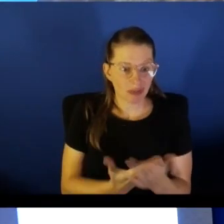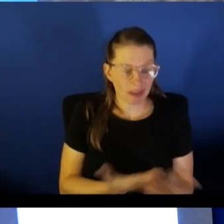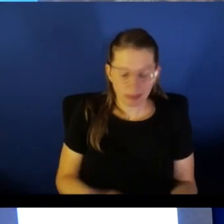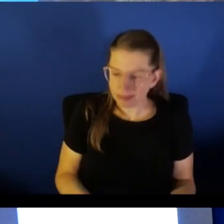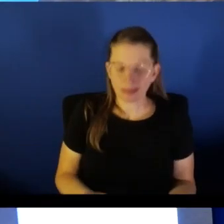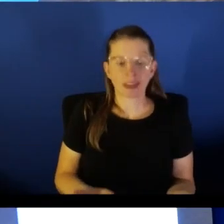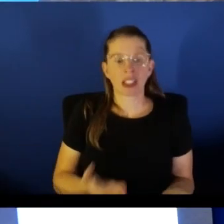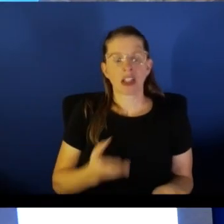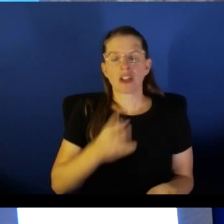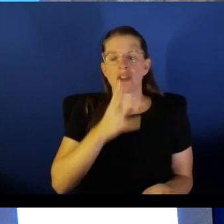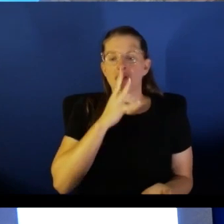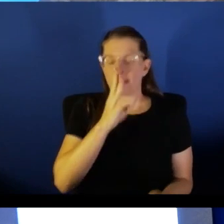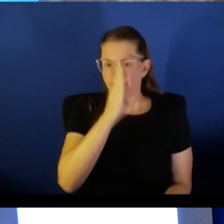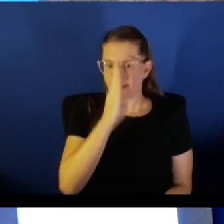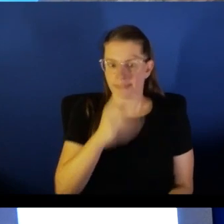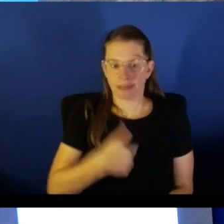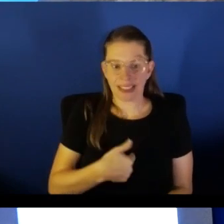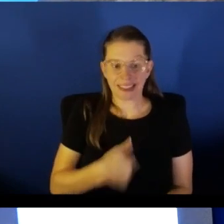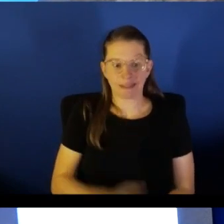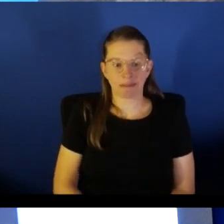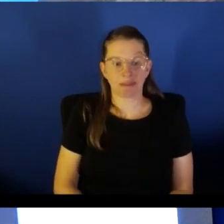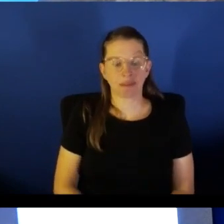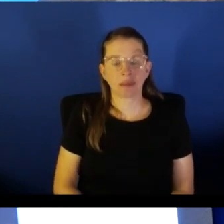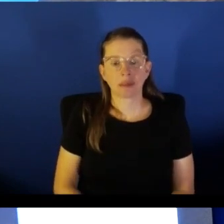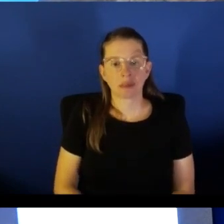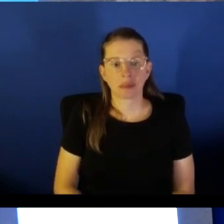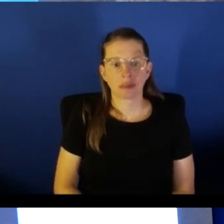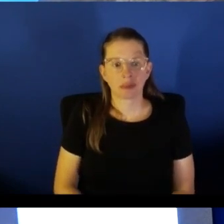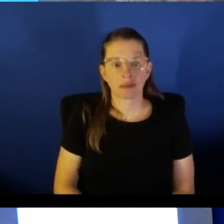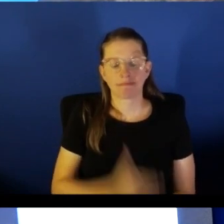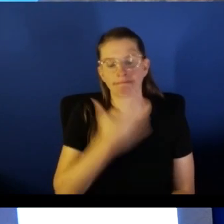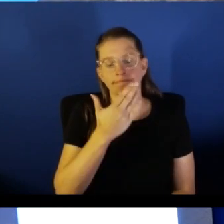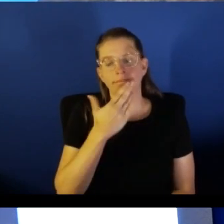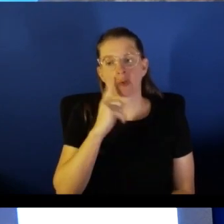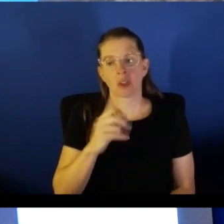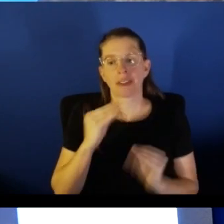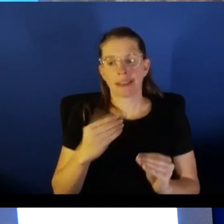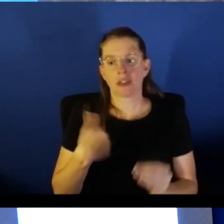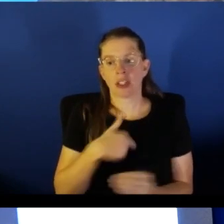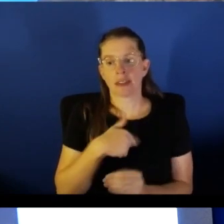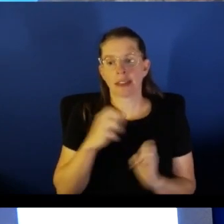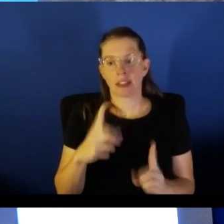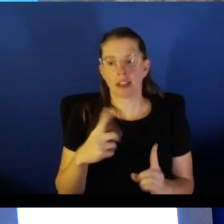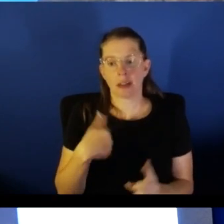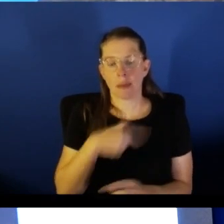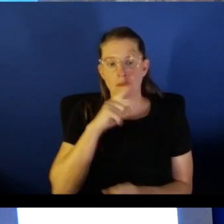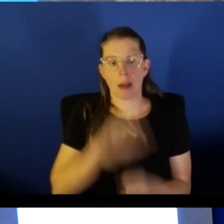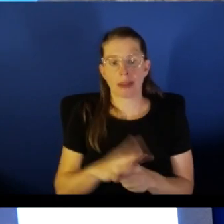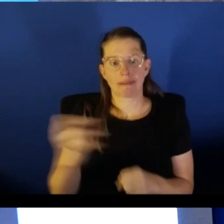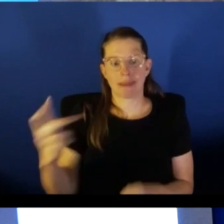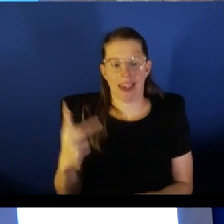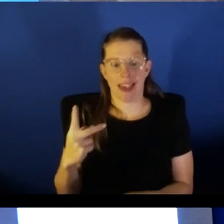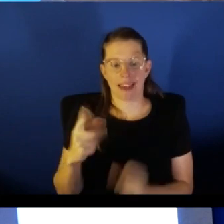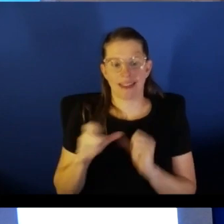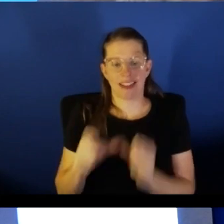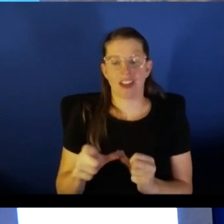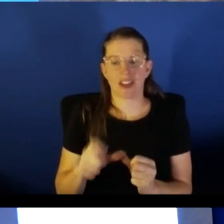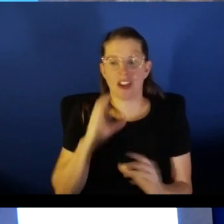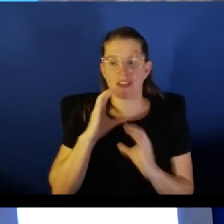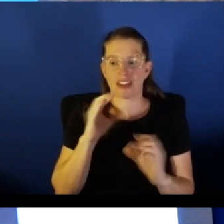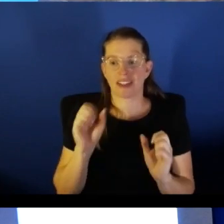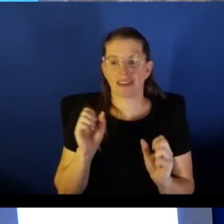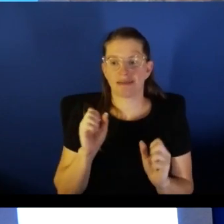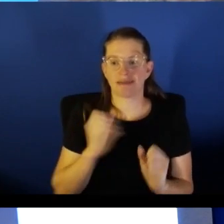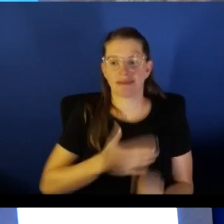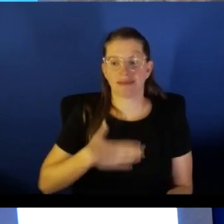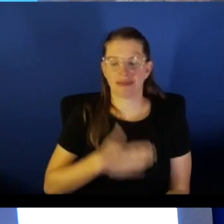you do, you continue to do, and thank you for teaching us and educating us today. Thanks I for promise having you'll us. come back so we can continue this conversation. Absolutely. Thanks for having us.